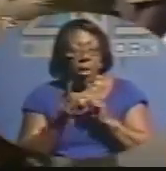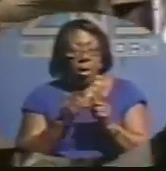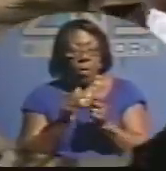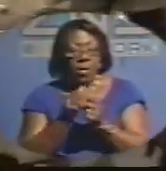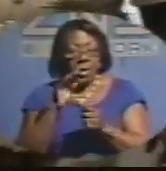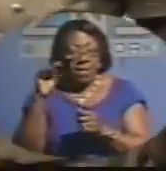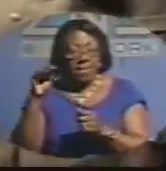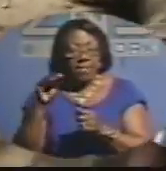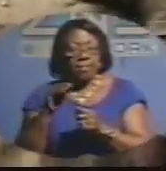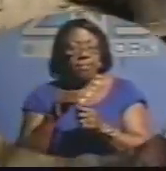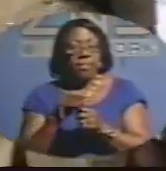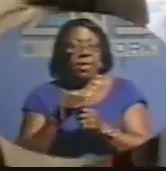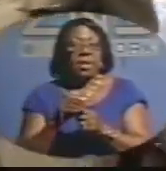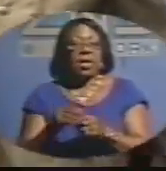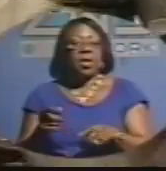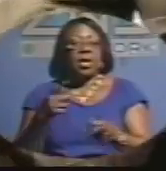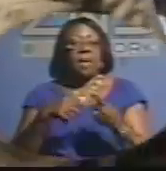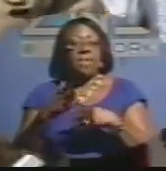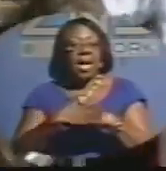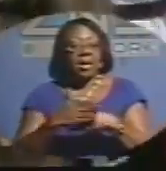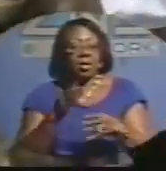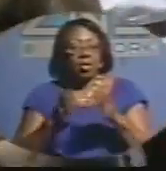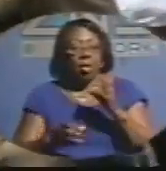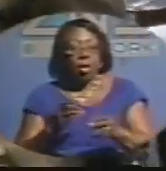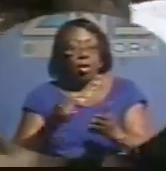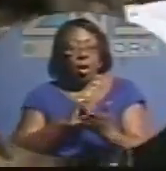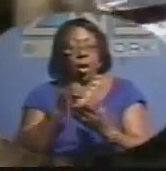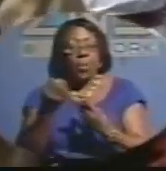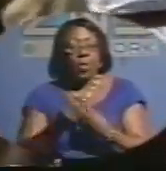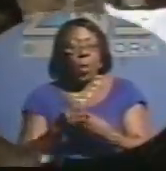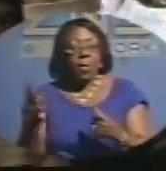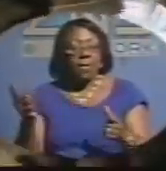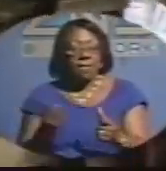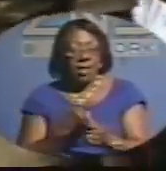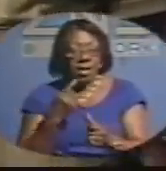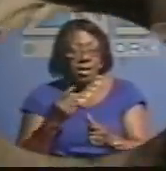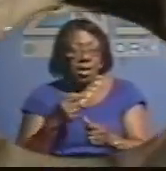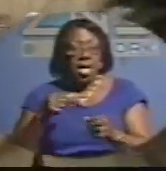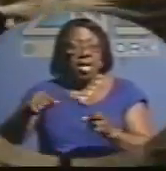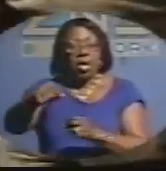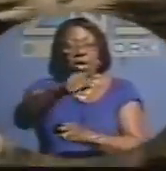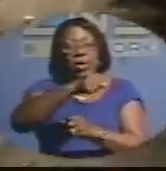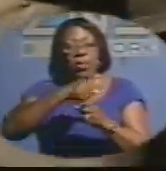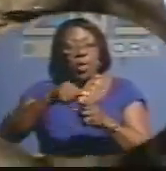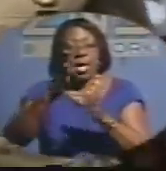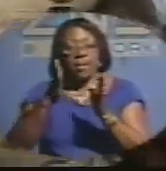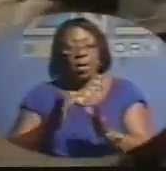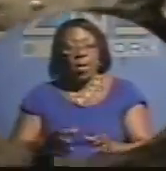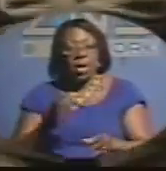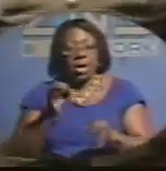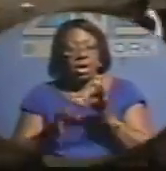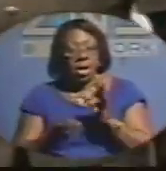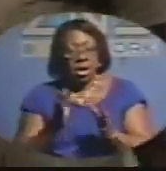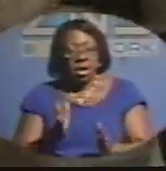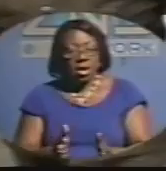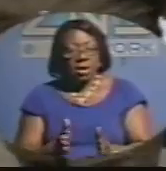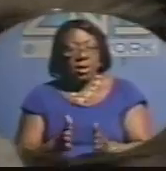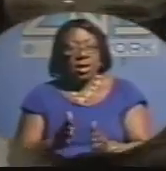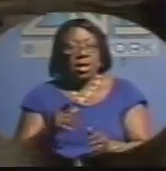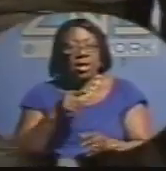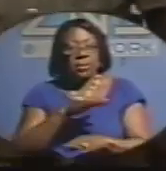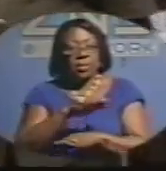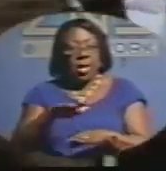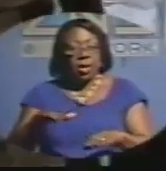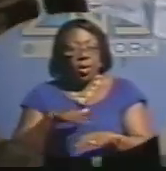The case has been adjourned to October 1st. That's because Supreme Court Judge Indira Charles, who's scheduled to hear the case, is presiding